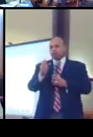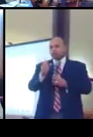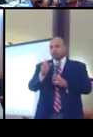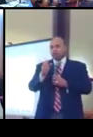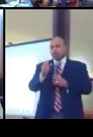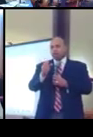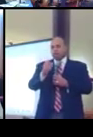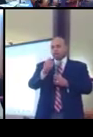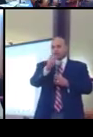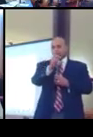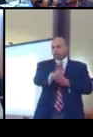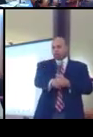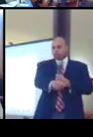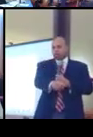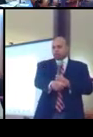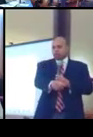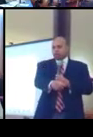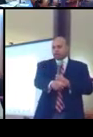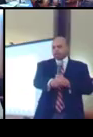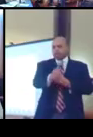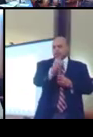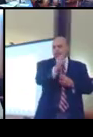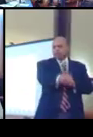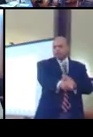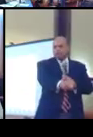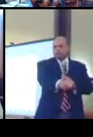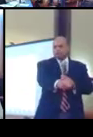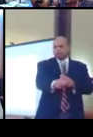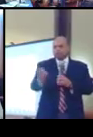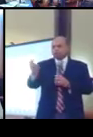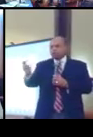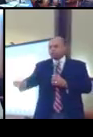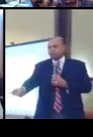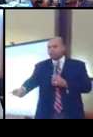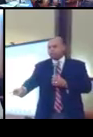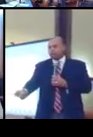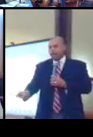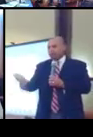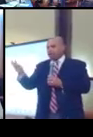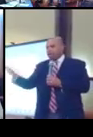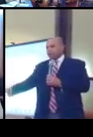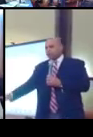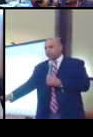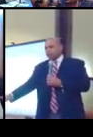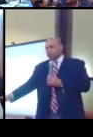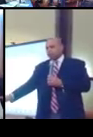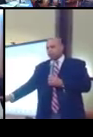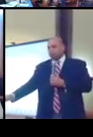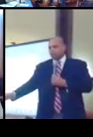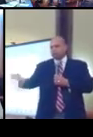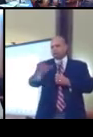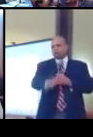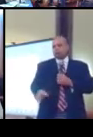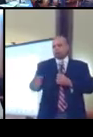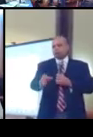items because we're saying, just don't get profit S. PDA funds for this, profit out for that. That's how these be coming